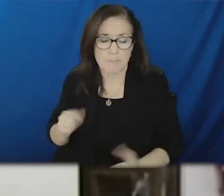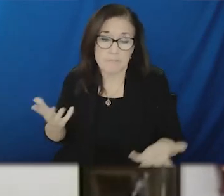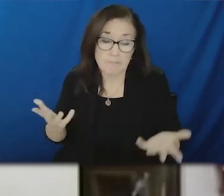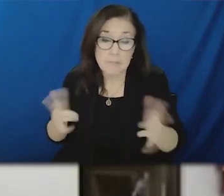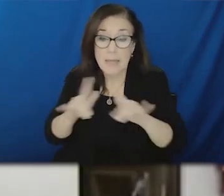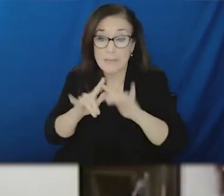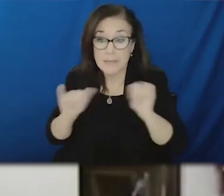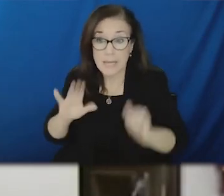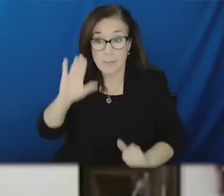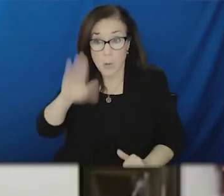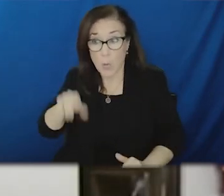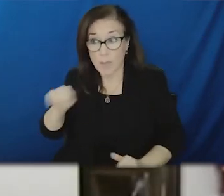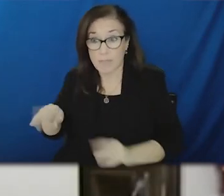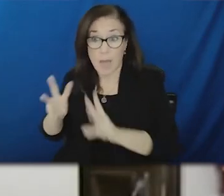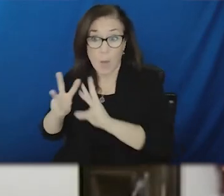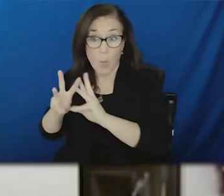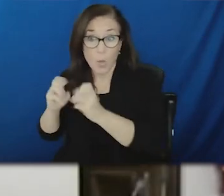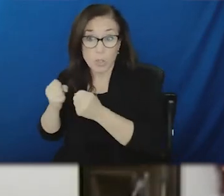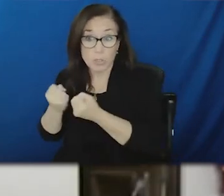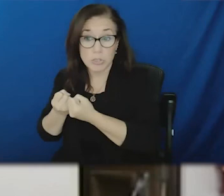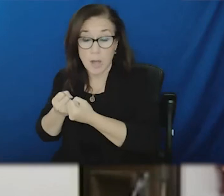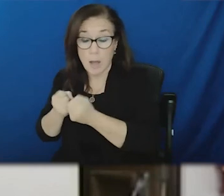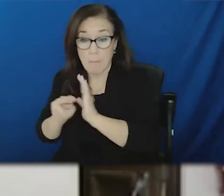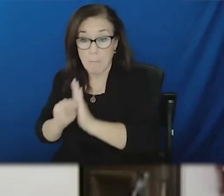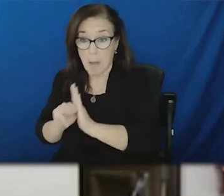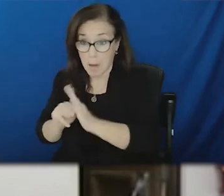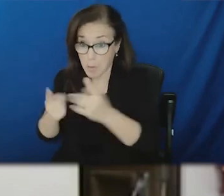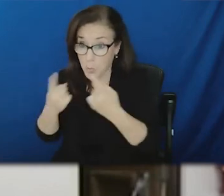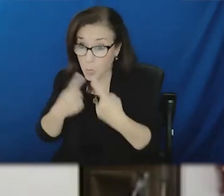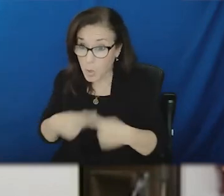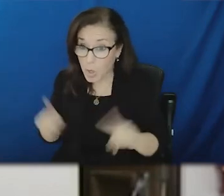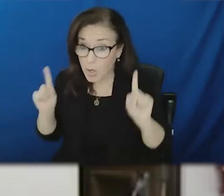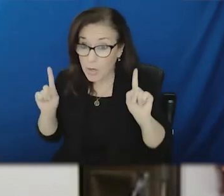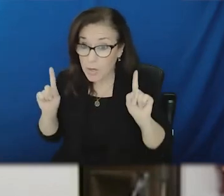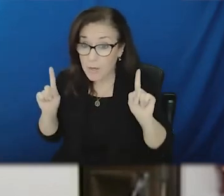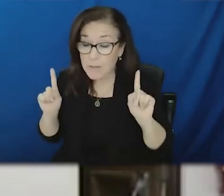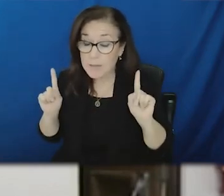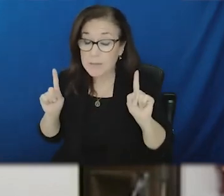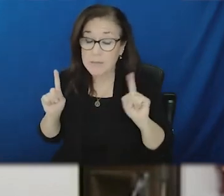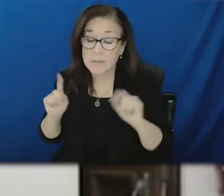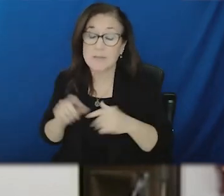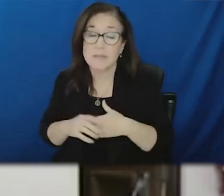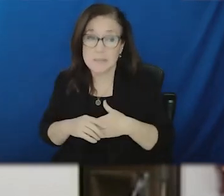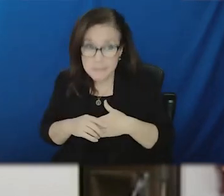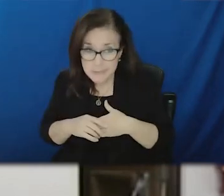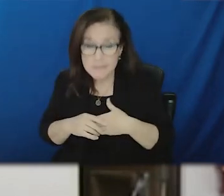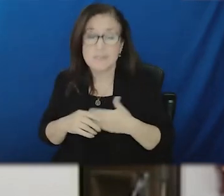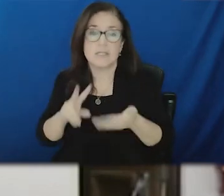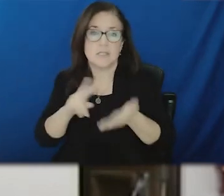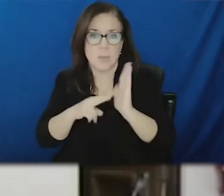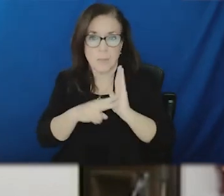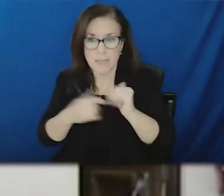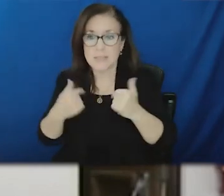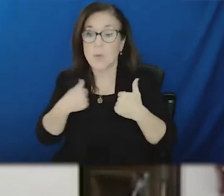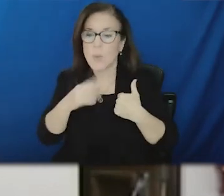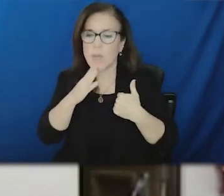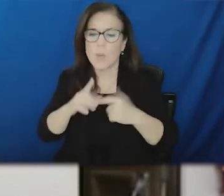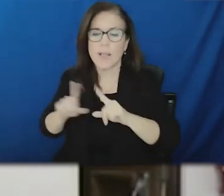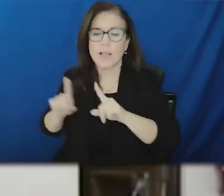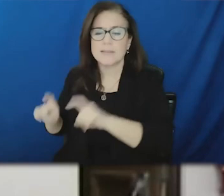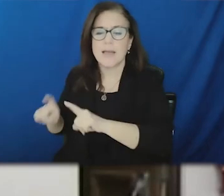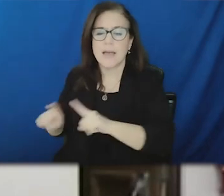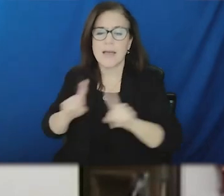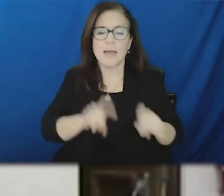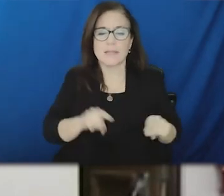workshop model does work. And so we're going to lean on those two pilots this